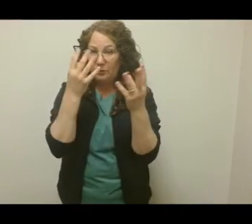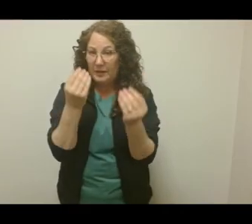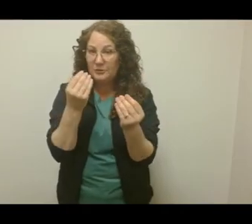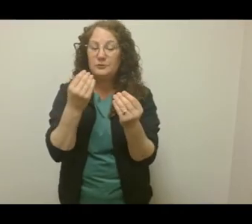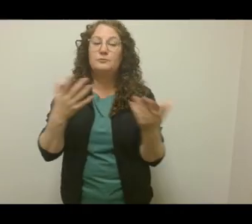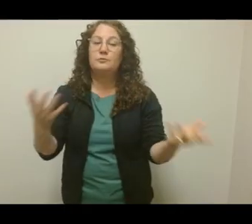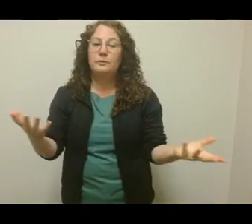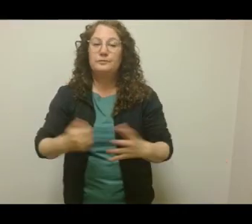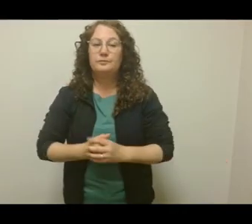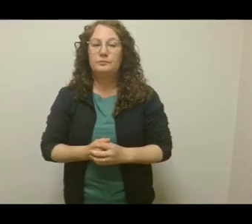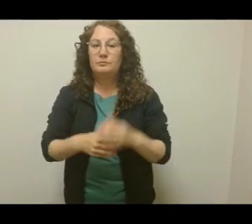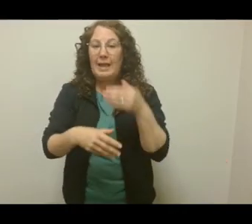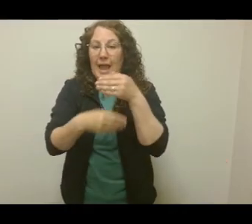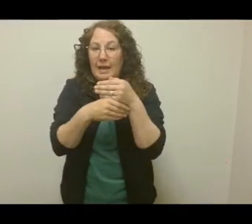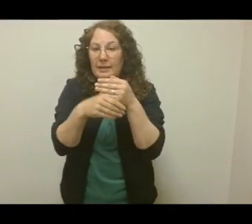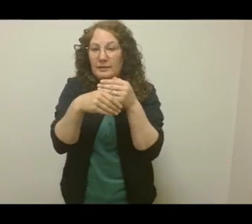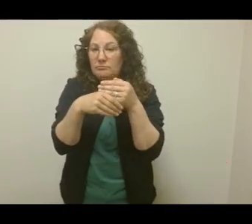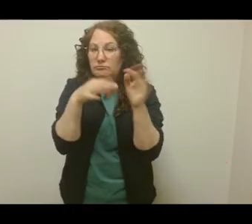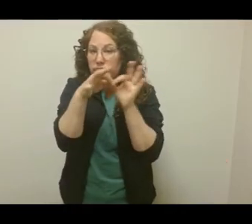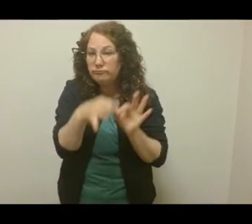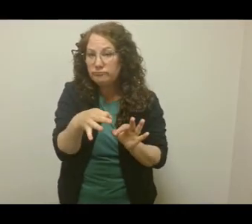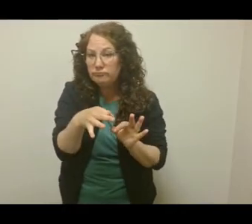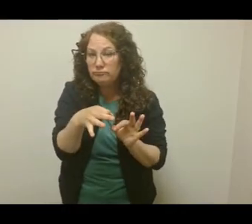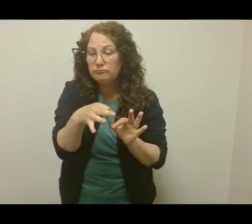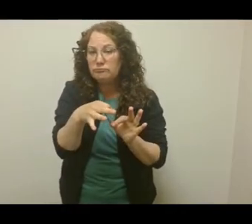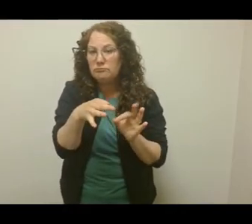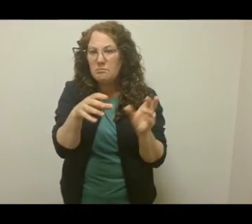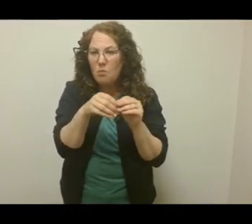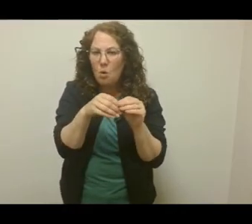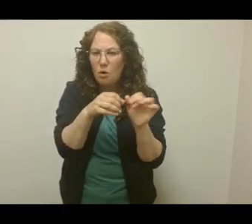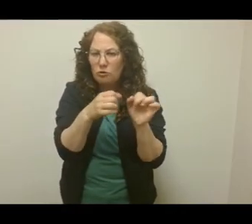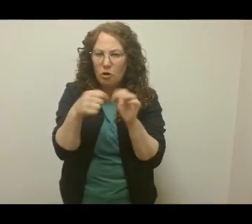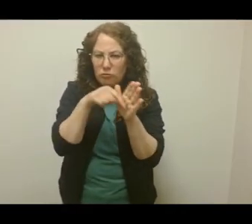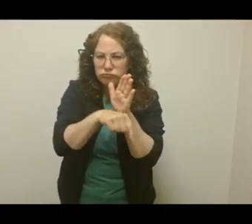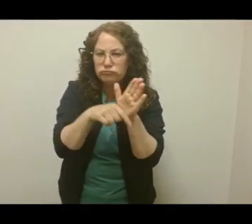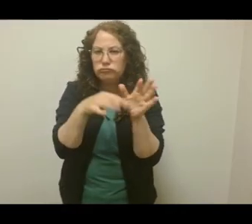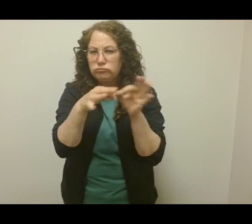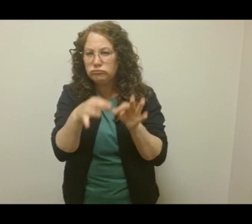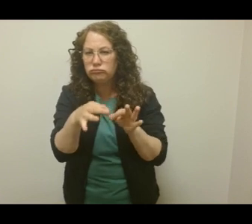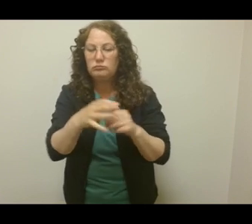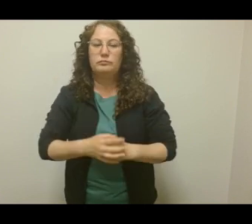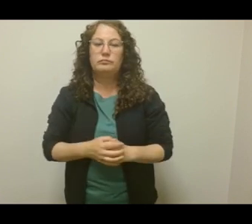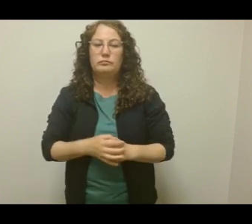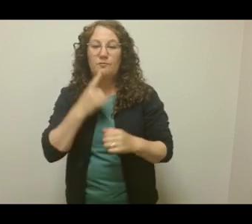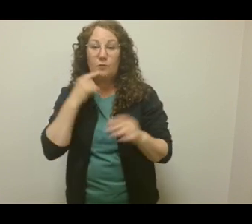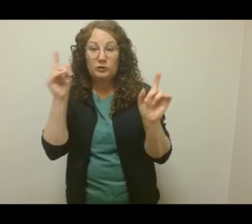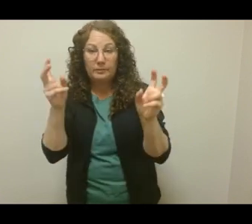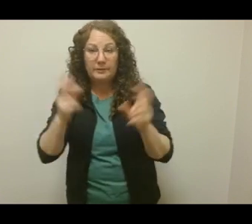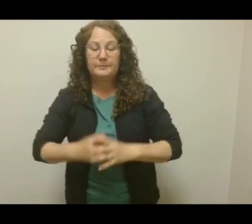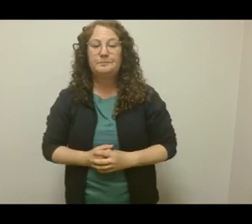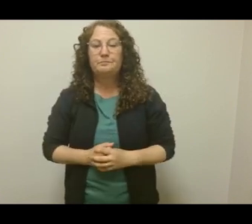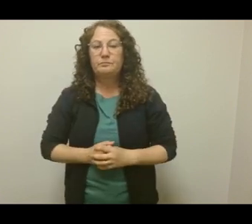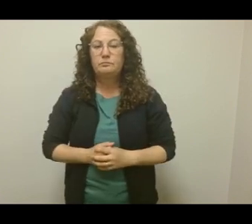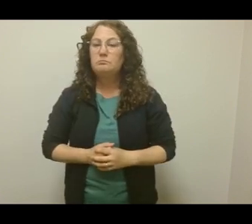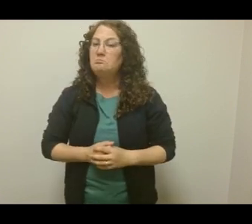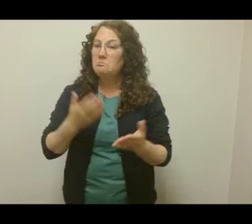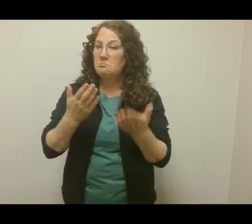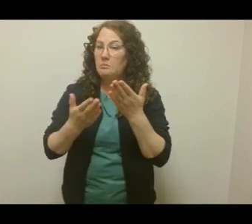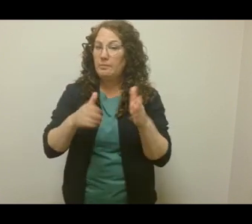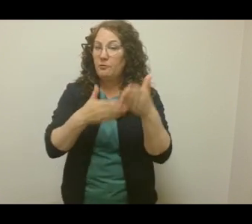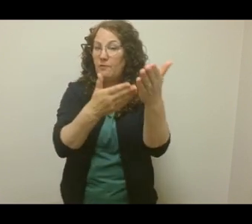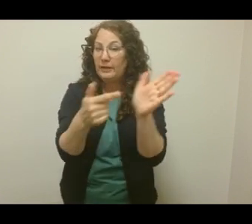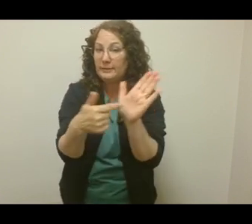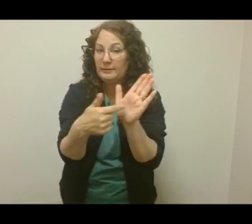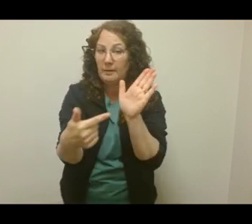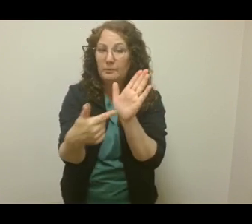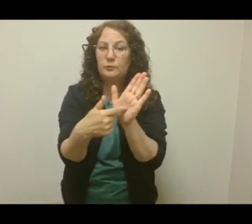include adding detail, right? Adding depth and to a topic. That could be providing